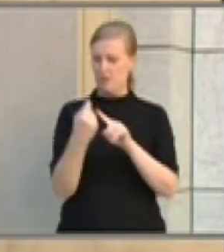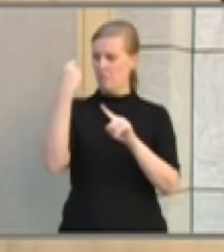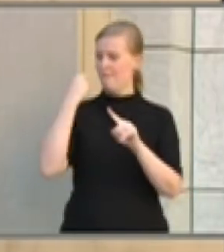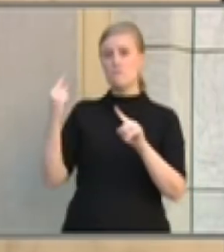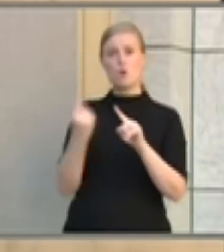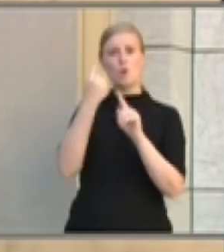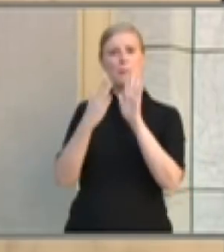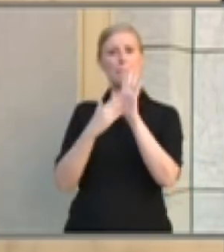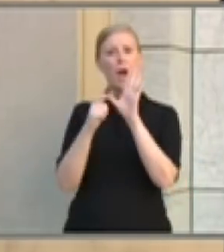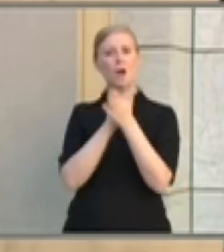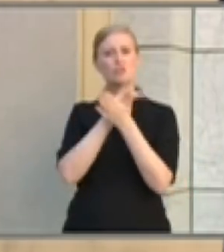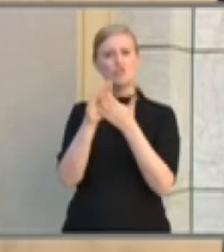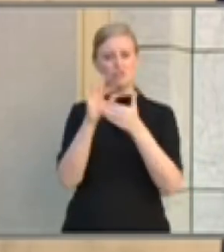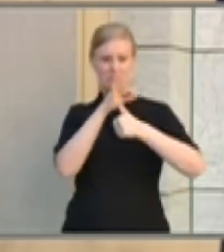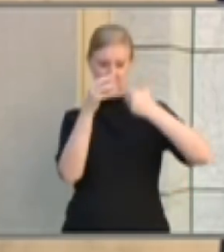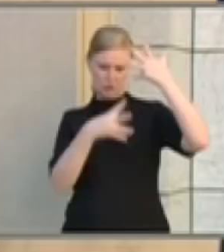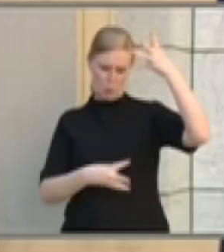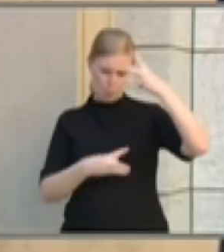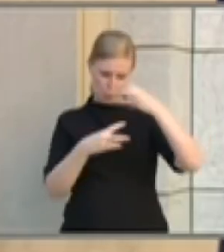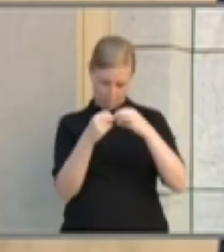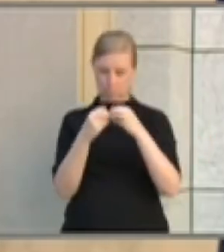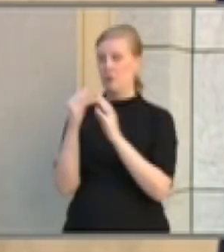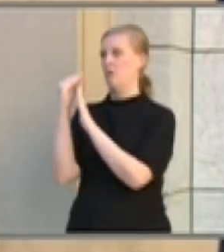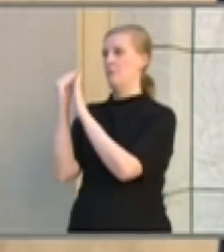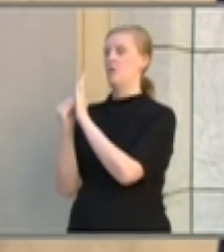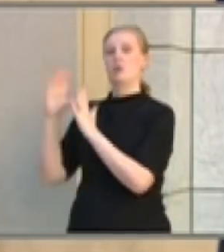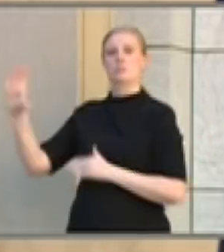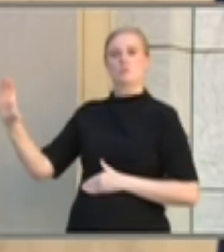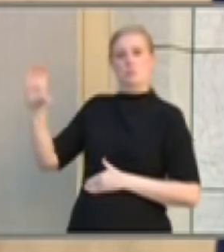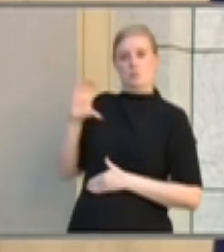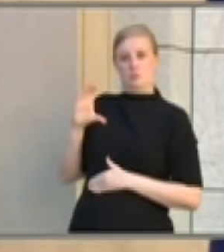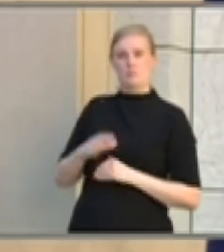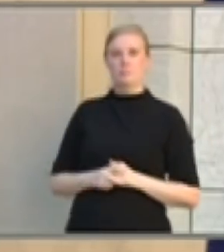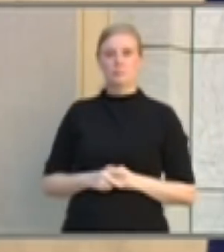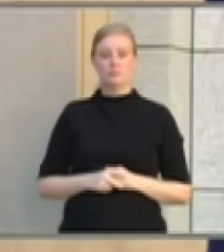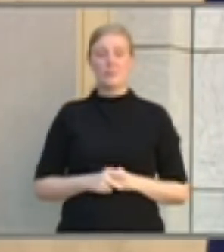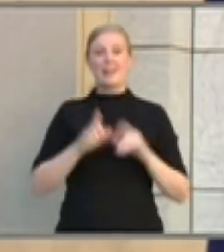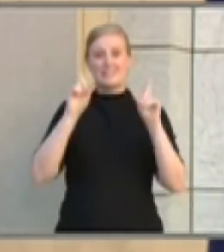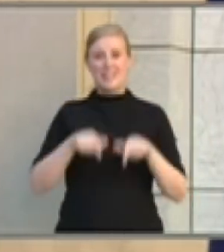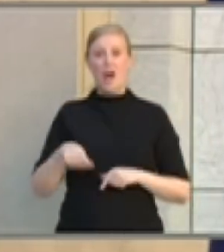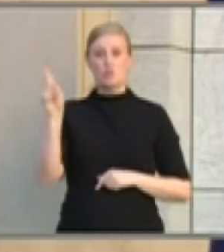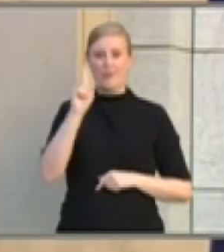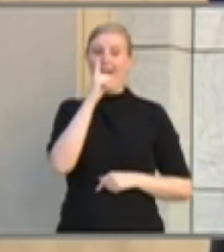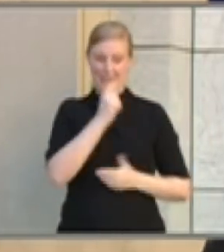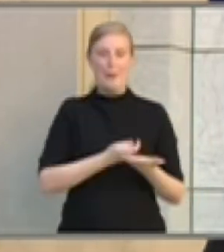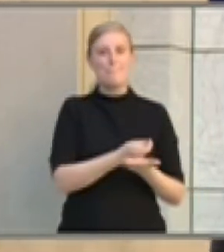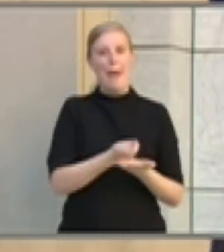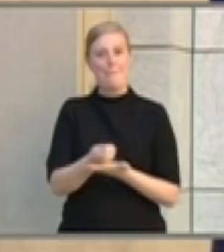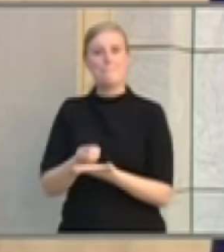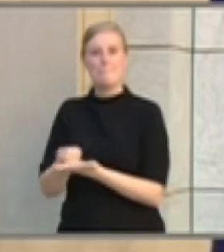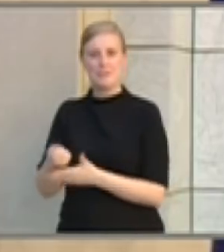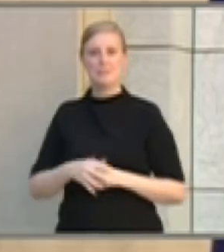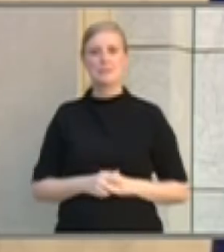today. If employees have been stood down by their employer since March the 1st, they are